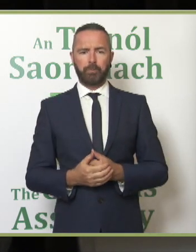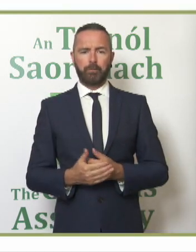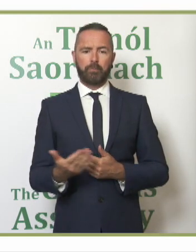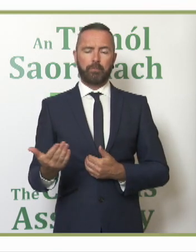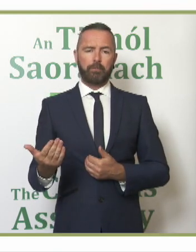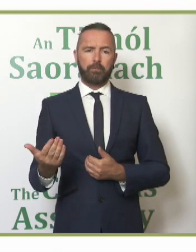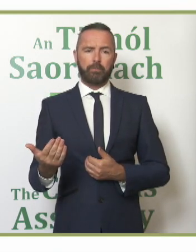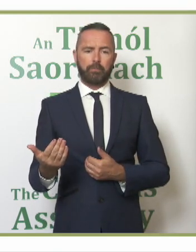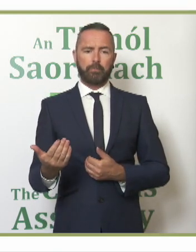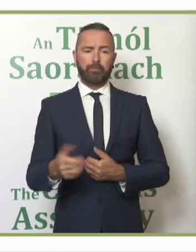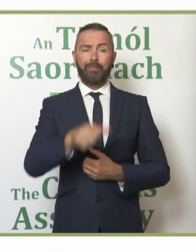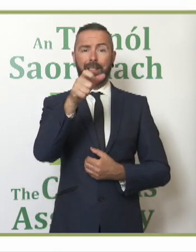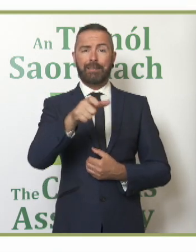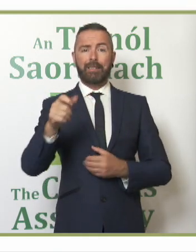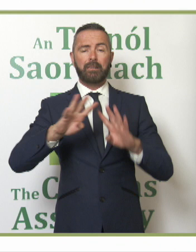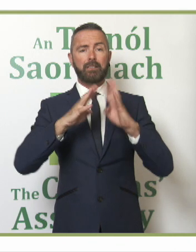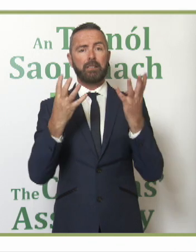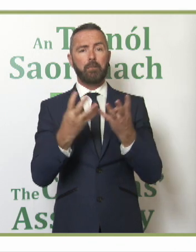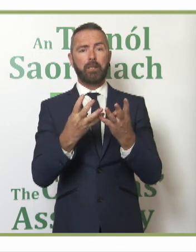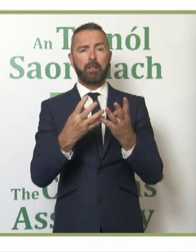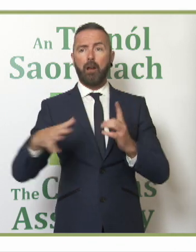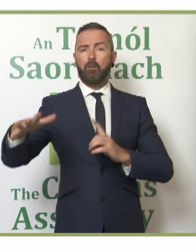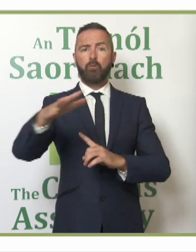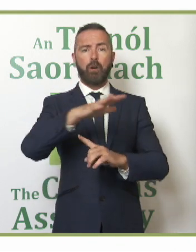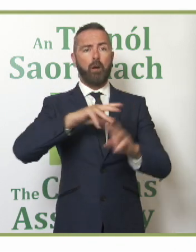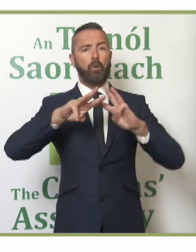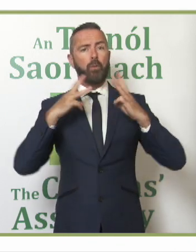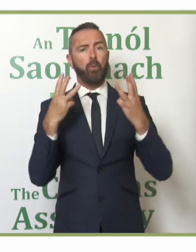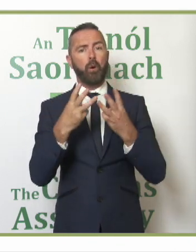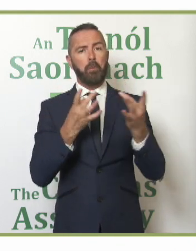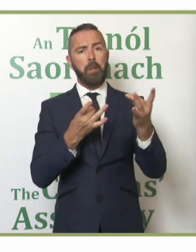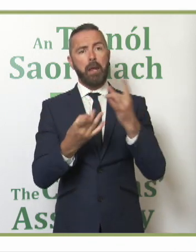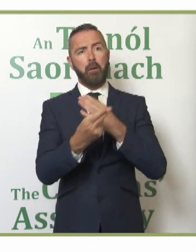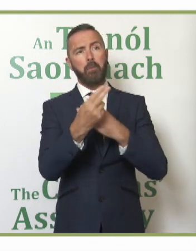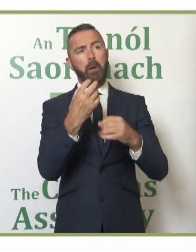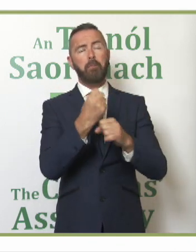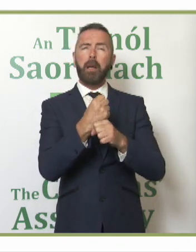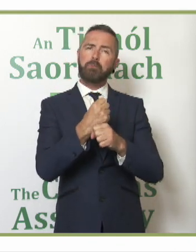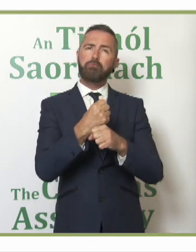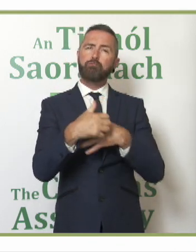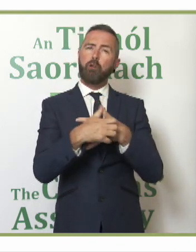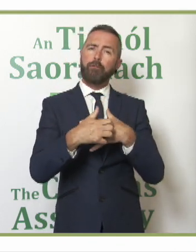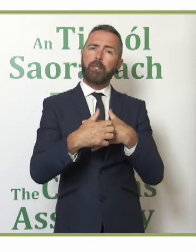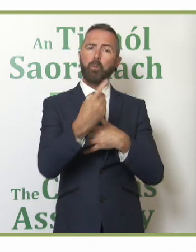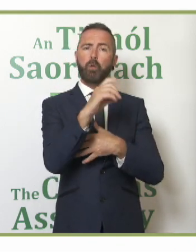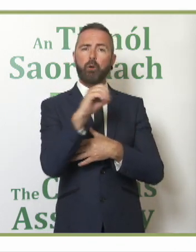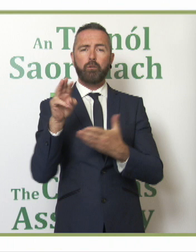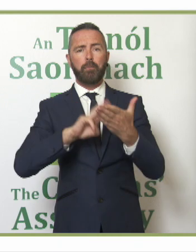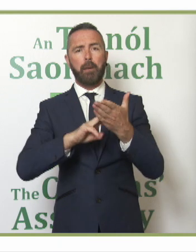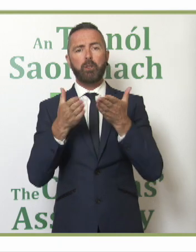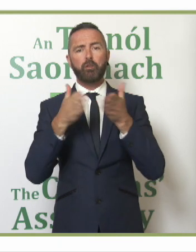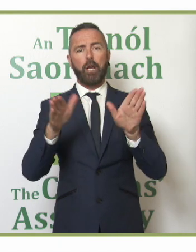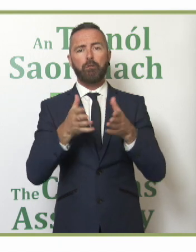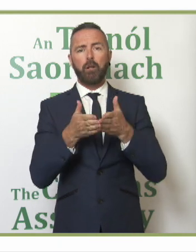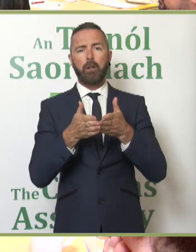Well, citizens' assemblies are often around the world made up of around 100 members of the general public, such as